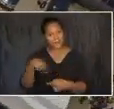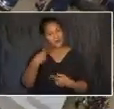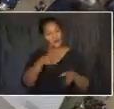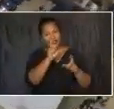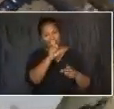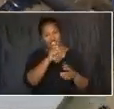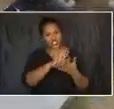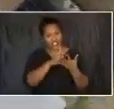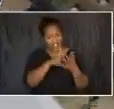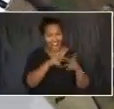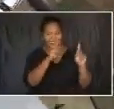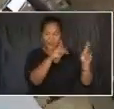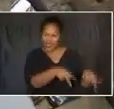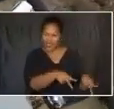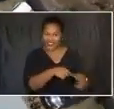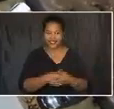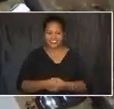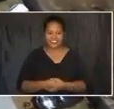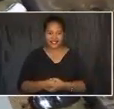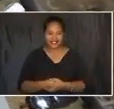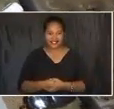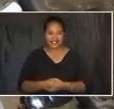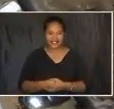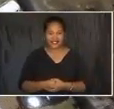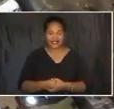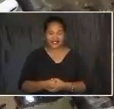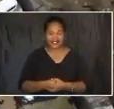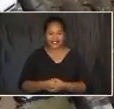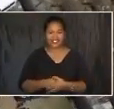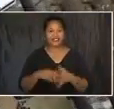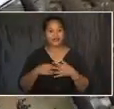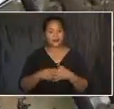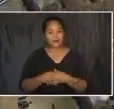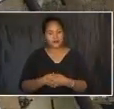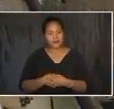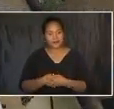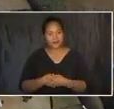entourage as they have accessed